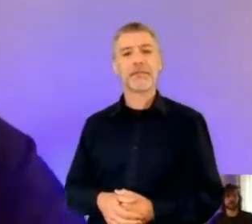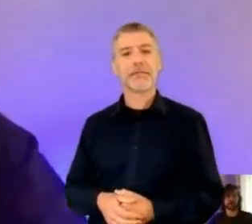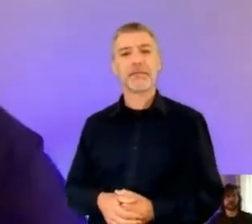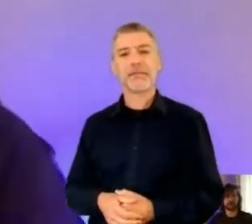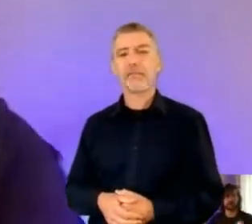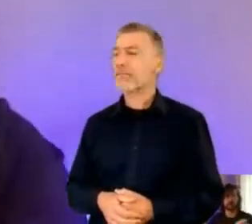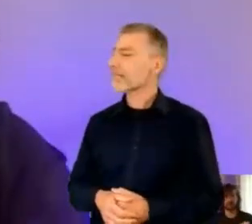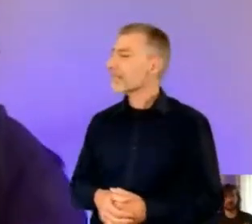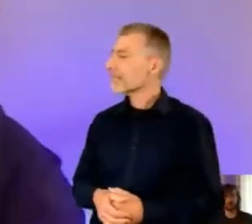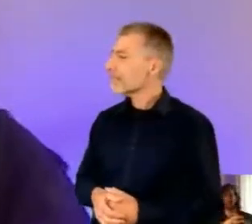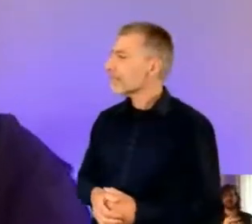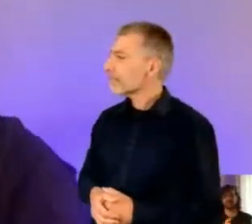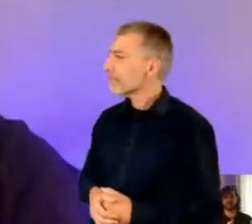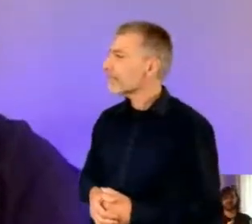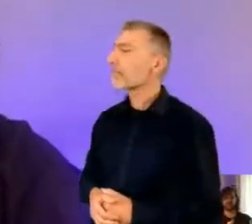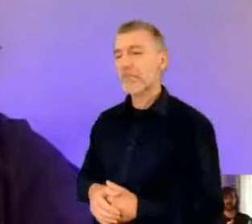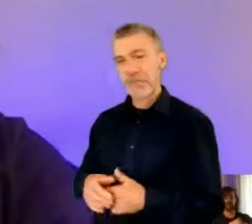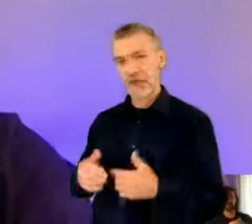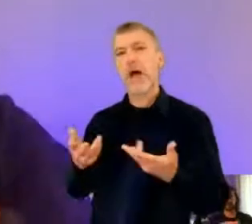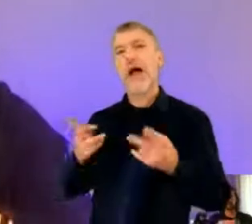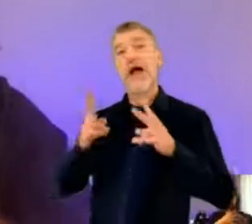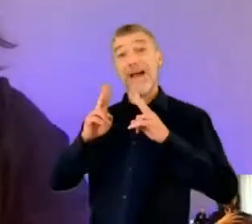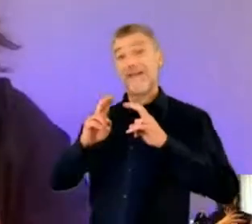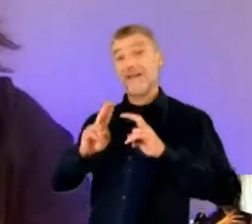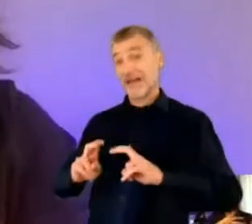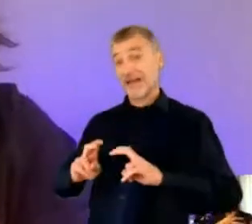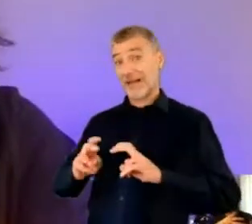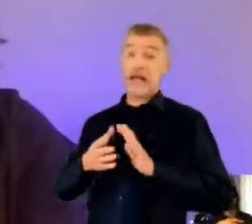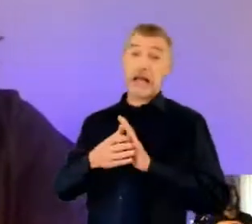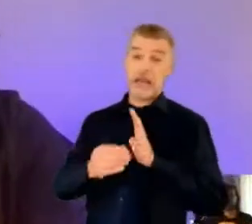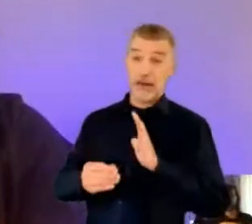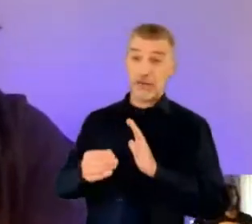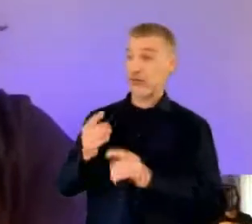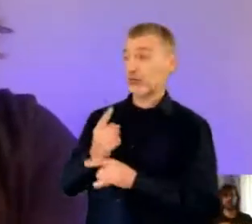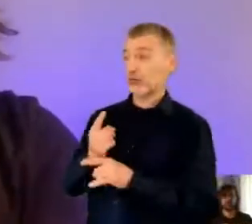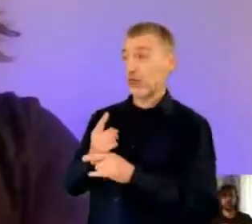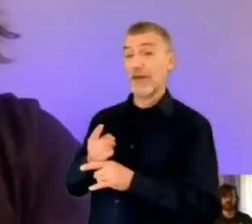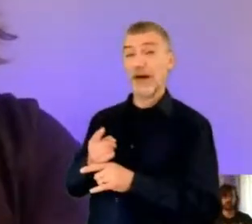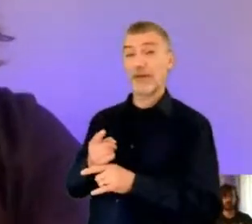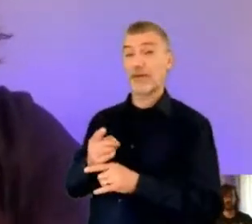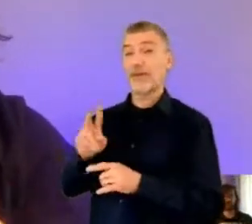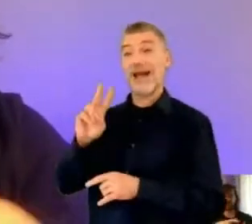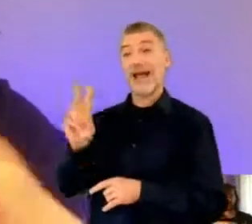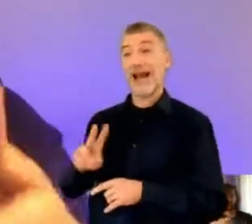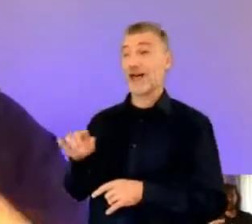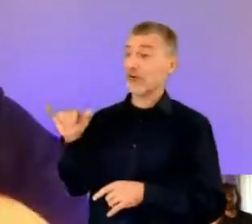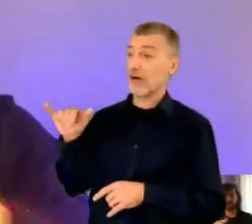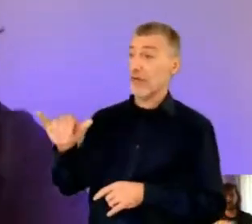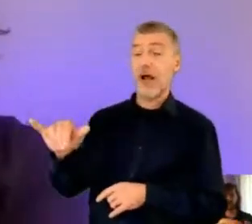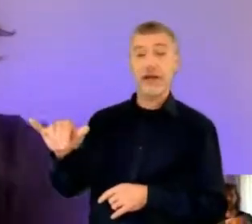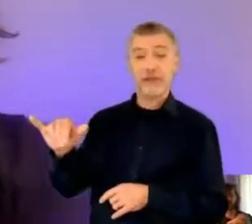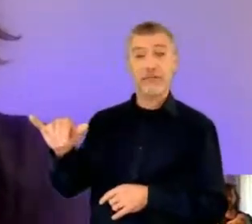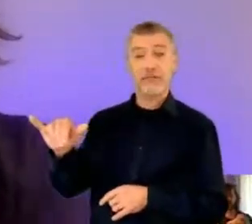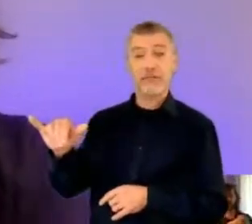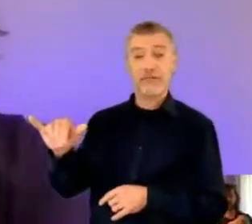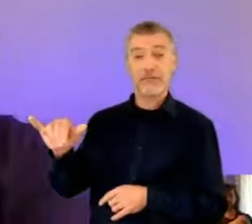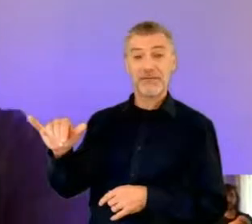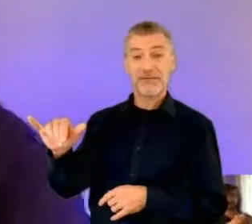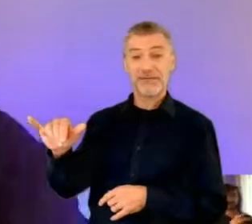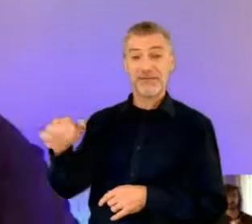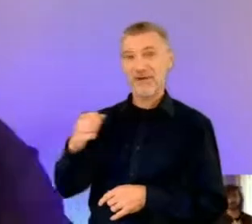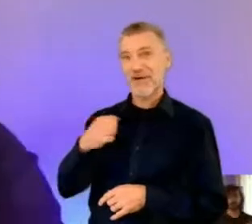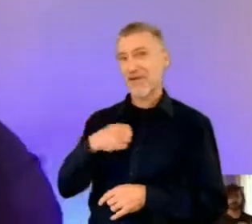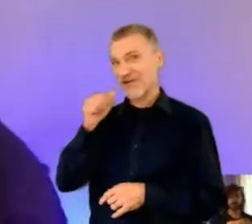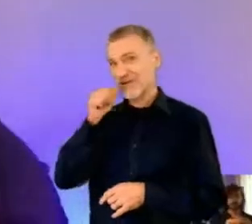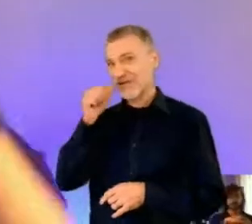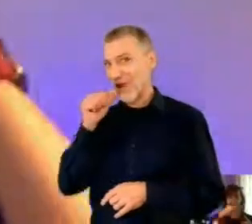we're investigating more is, for example, electric planes. So, for example, in my company, we are looking to break the record for speed on